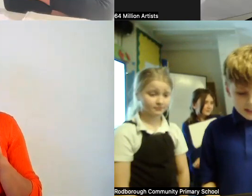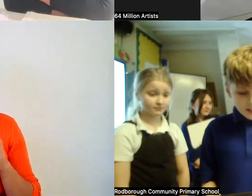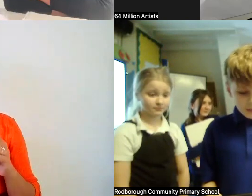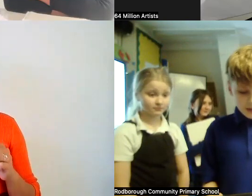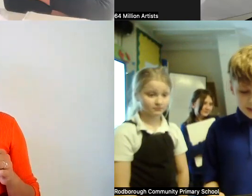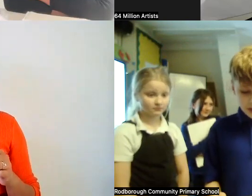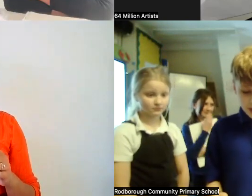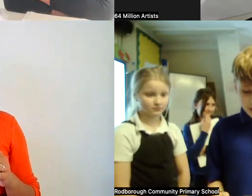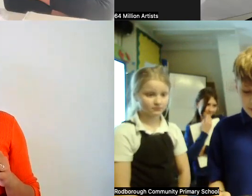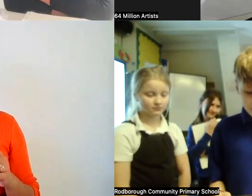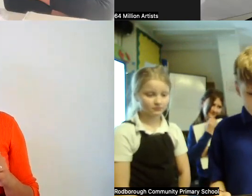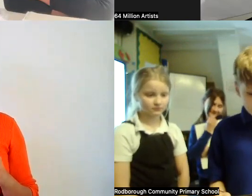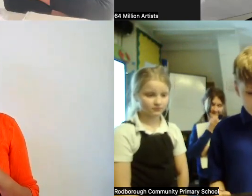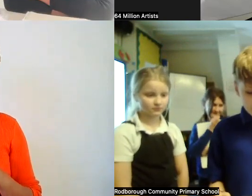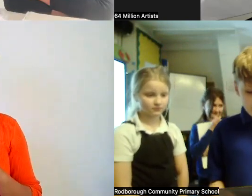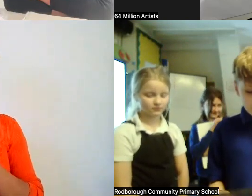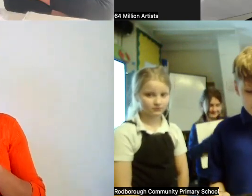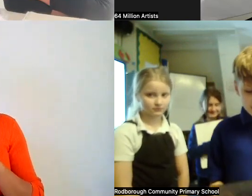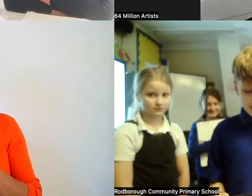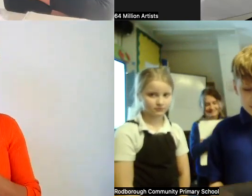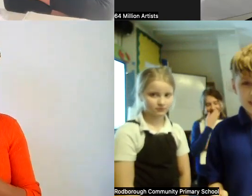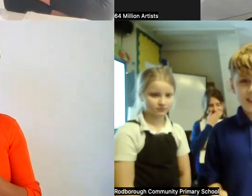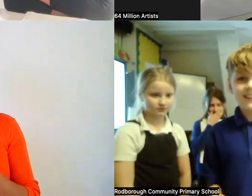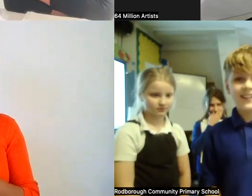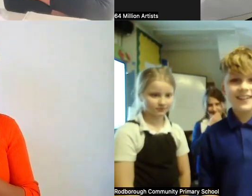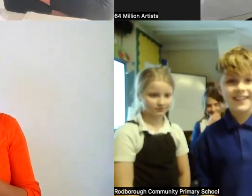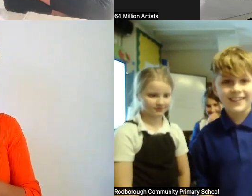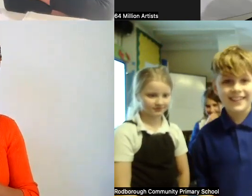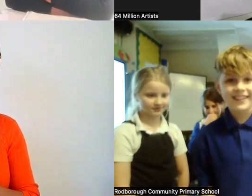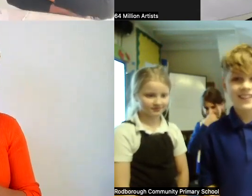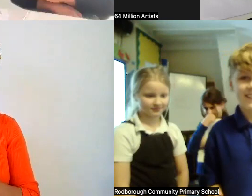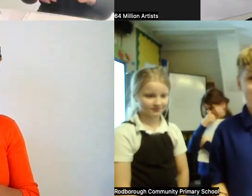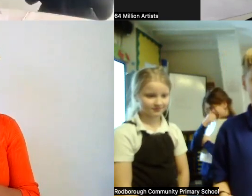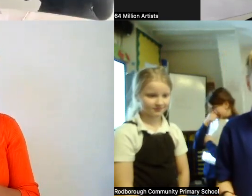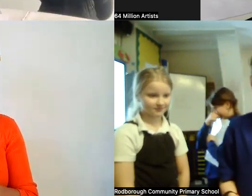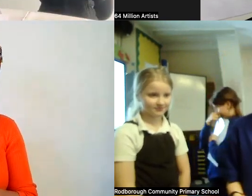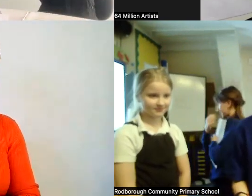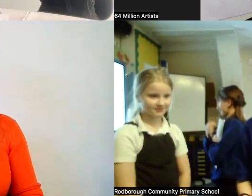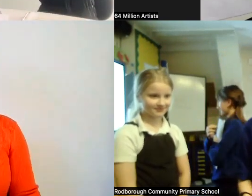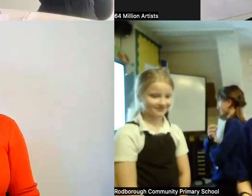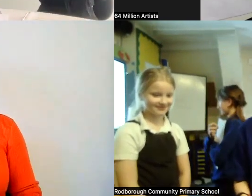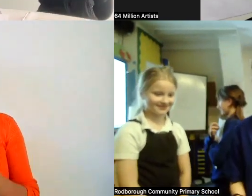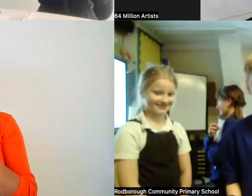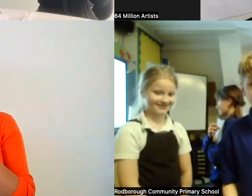I was like, can we go outside? I want to go outside, outside, outside. Ooh, repetition.